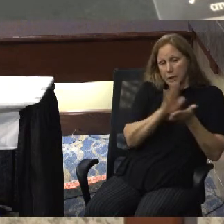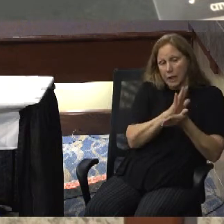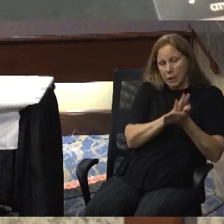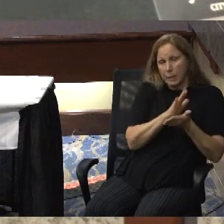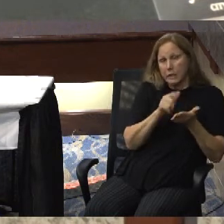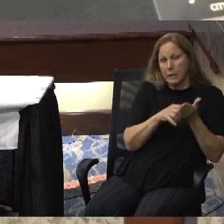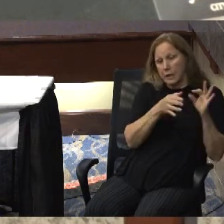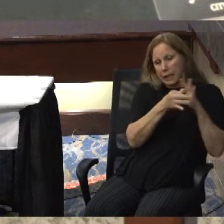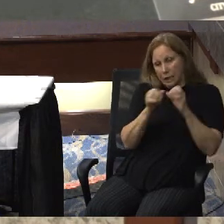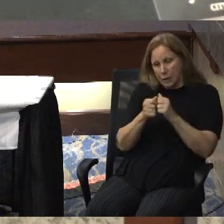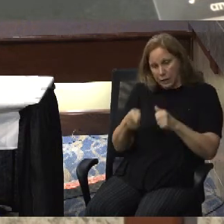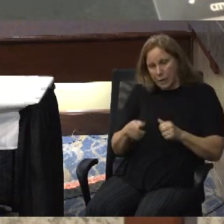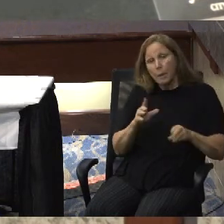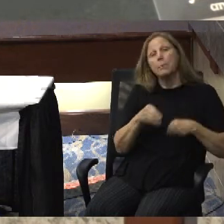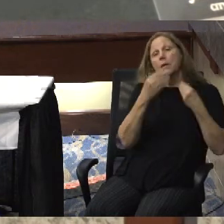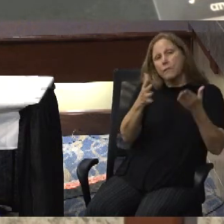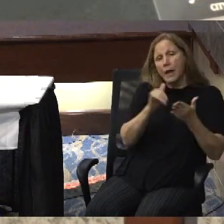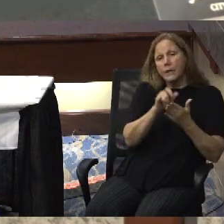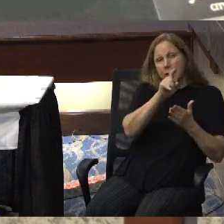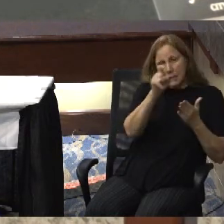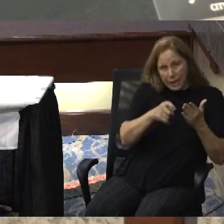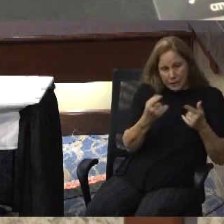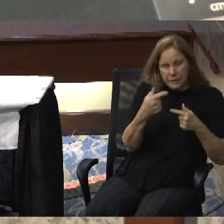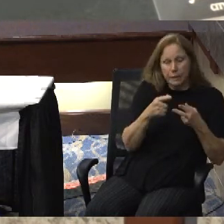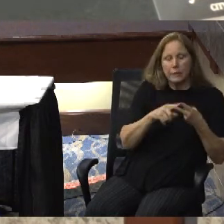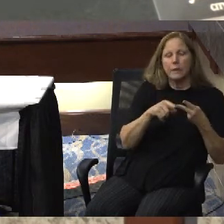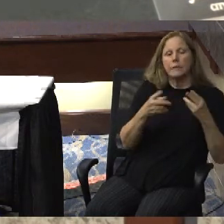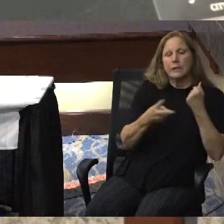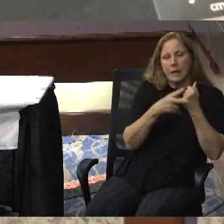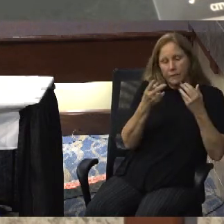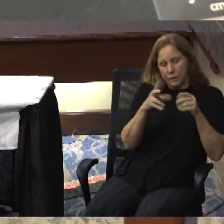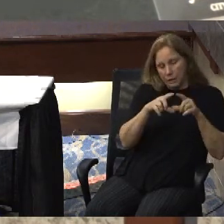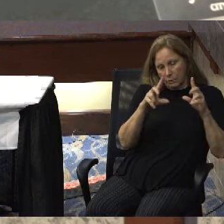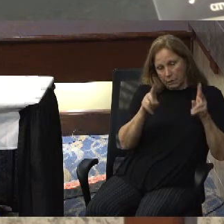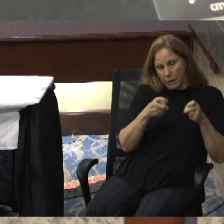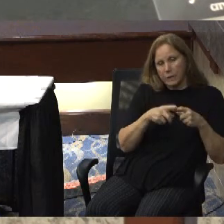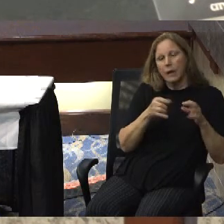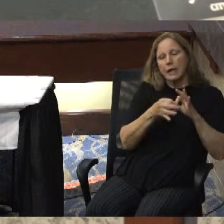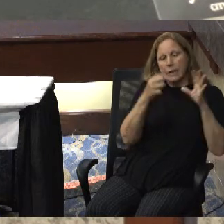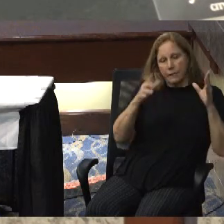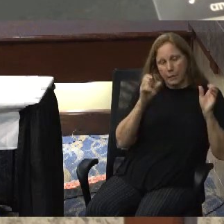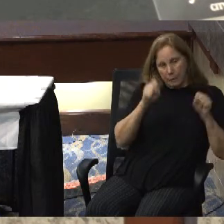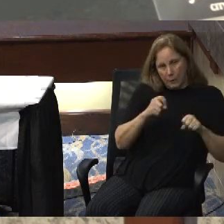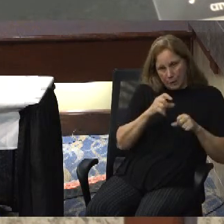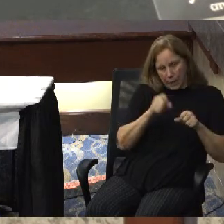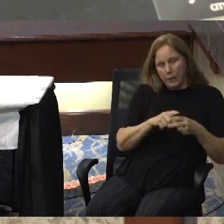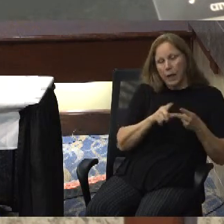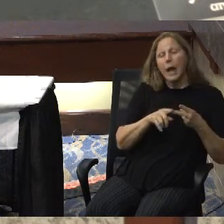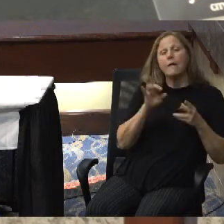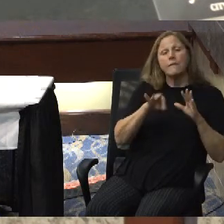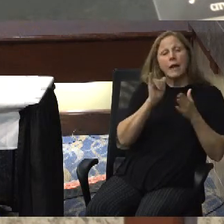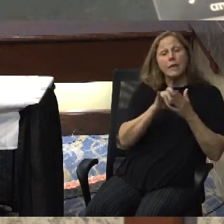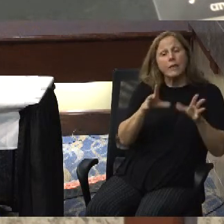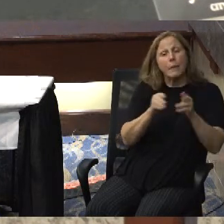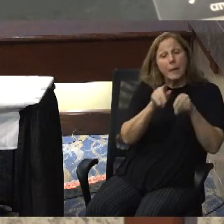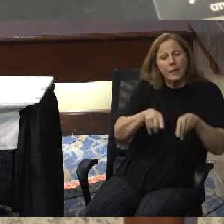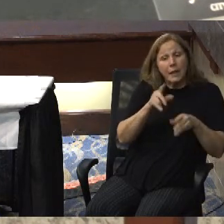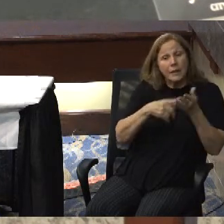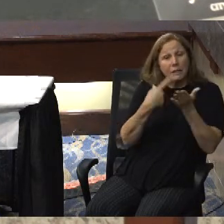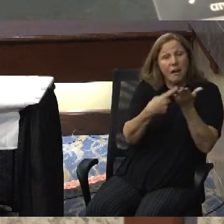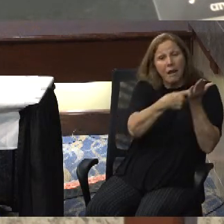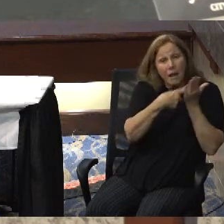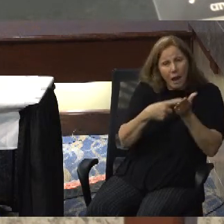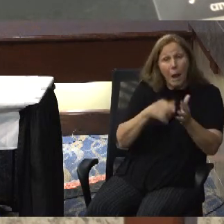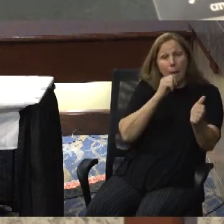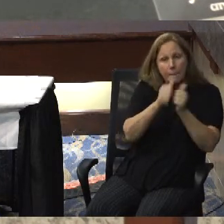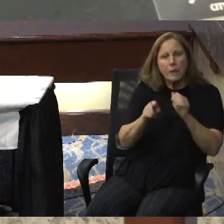connection therewith, providing an effective date, providing a savings clause, providing a severability clause, and finding and determining the meeting at which this ordinance is